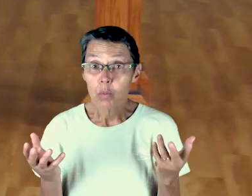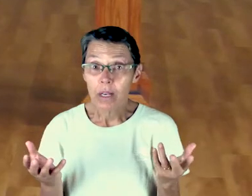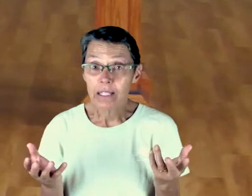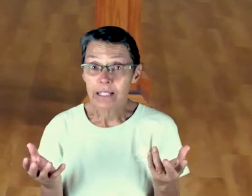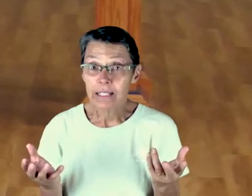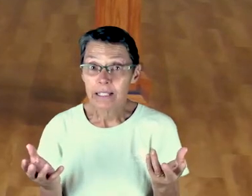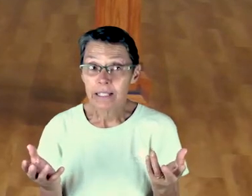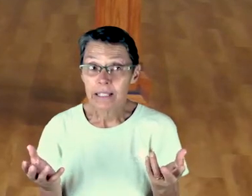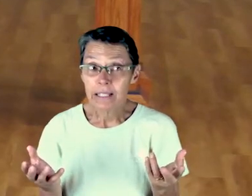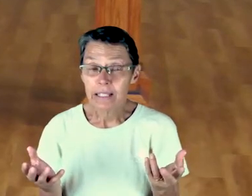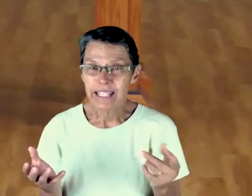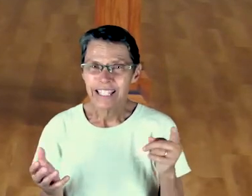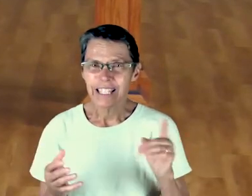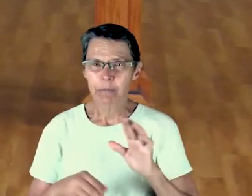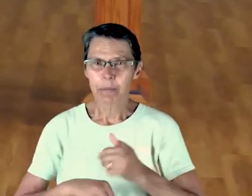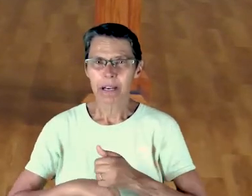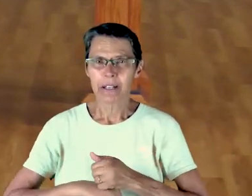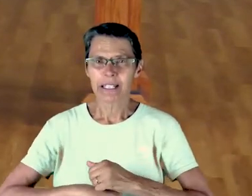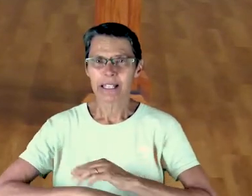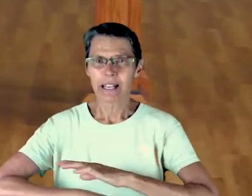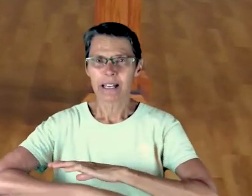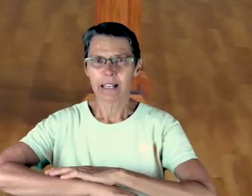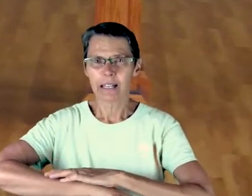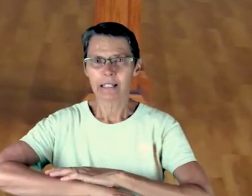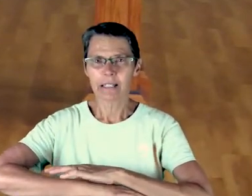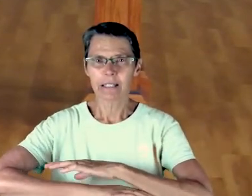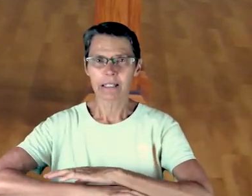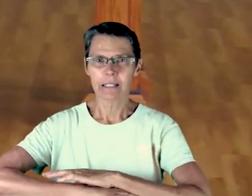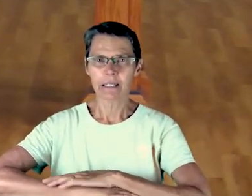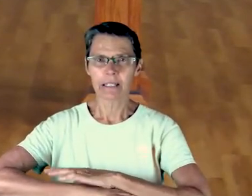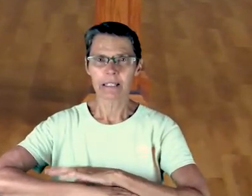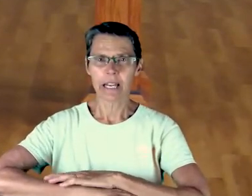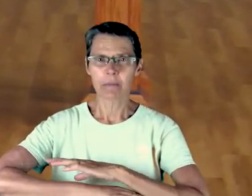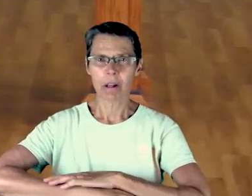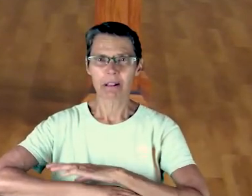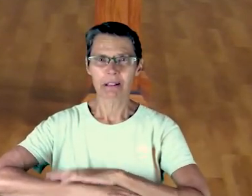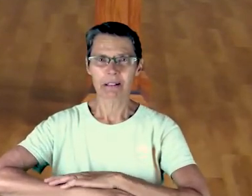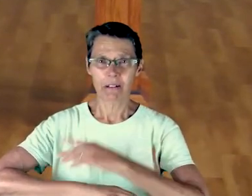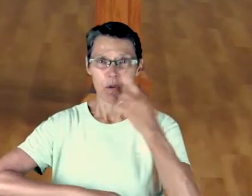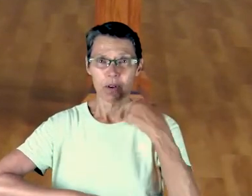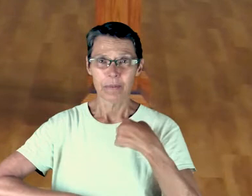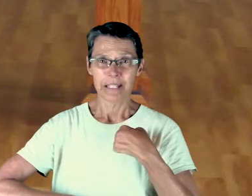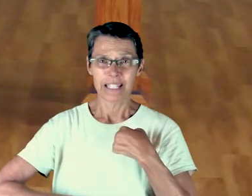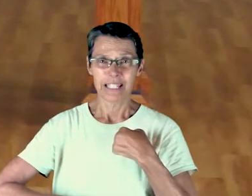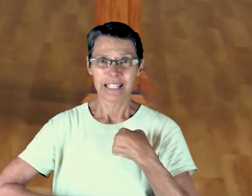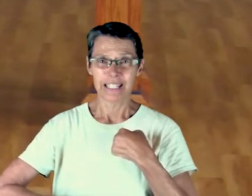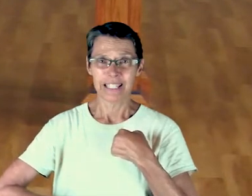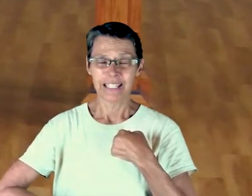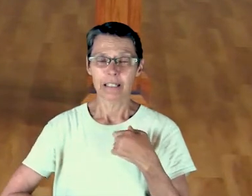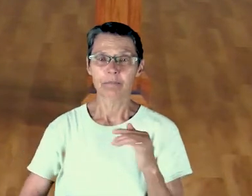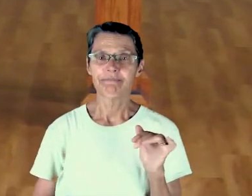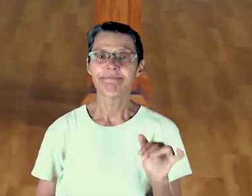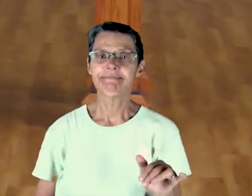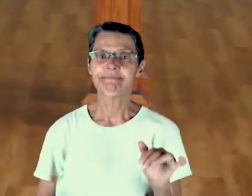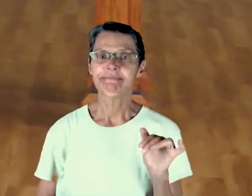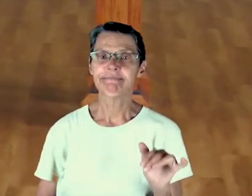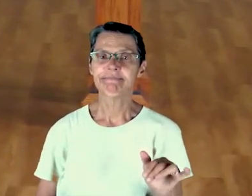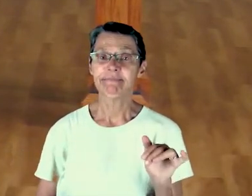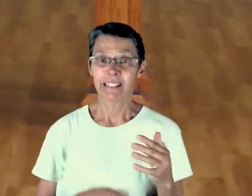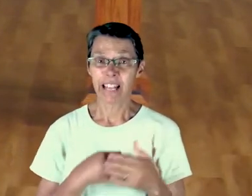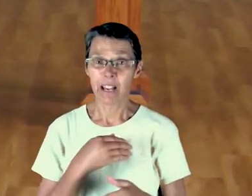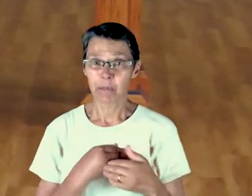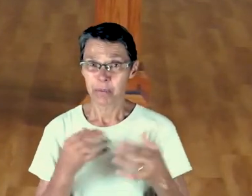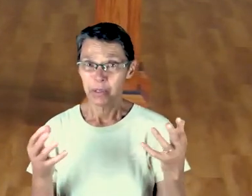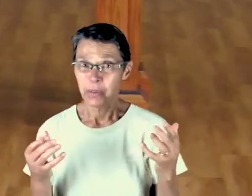You preparest a table before me. Oh yeah, that bread that we want, that bread of life that endures to eternity. Thou preparest a